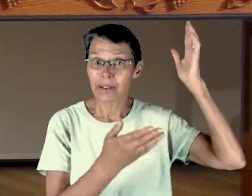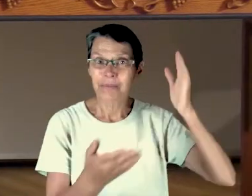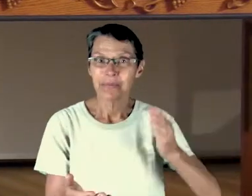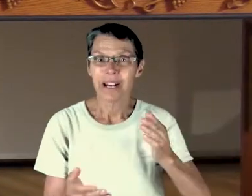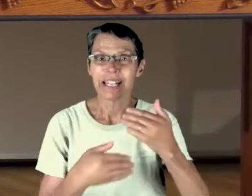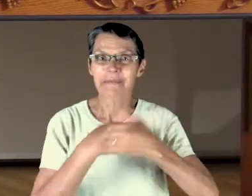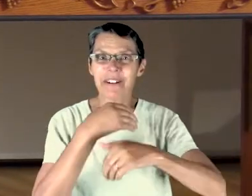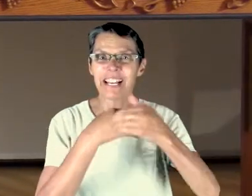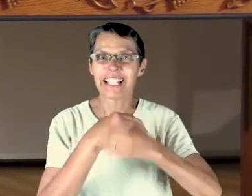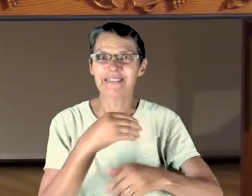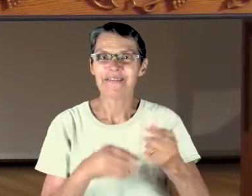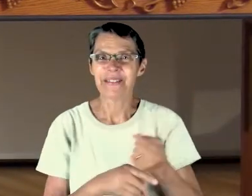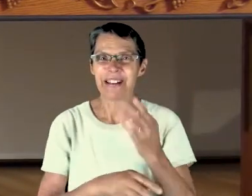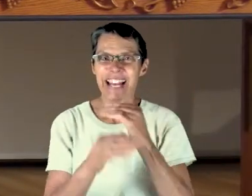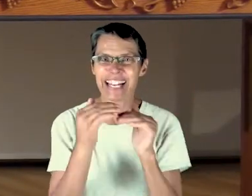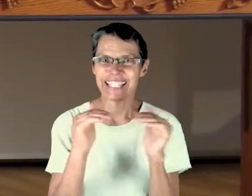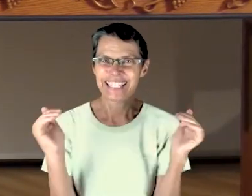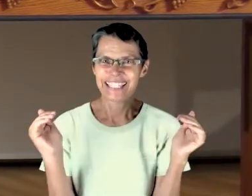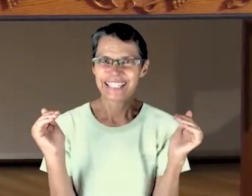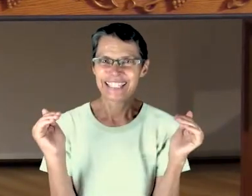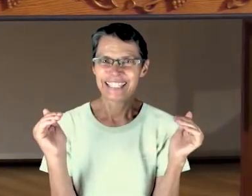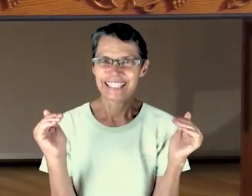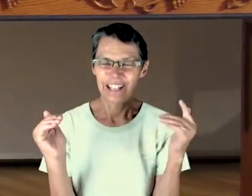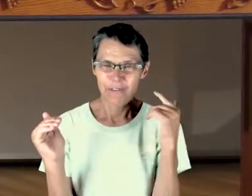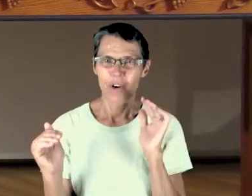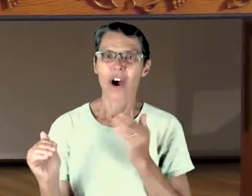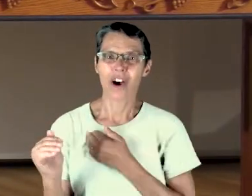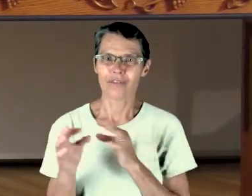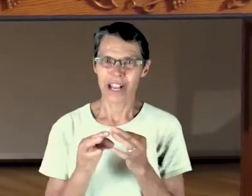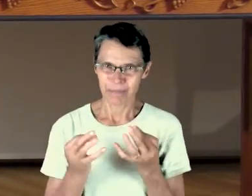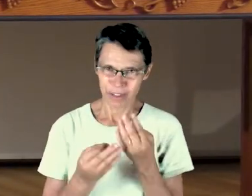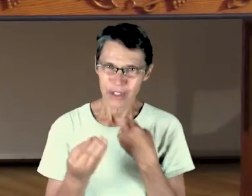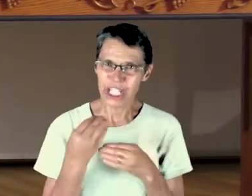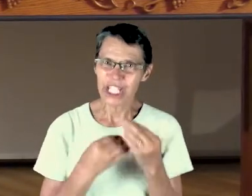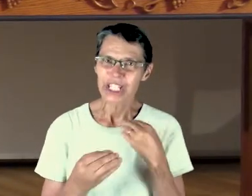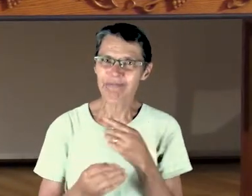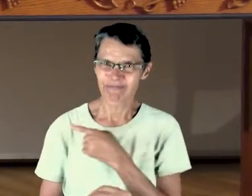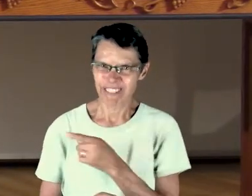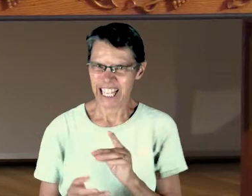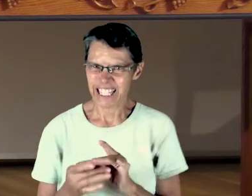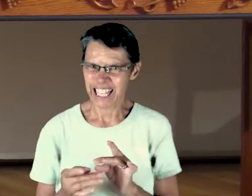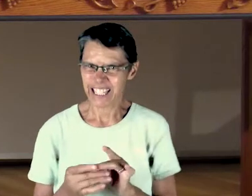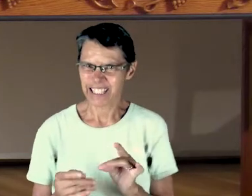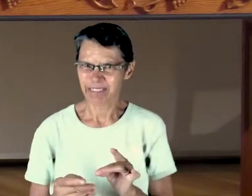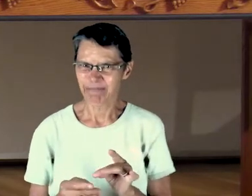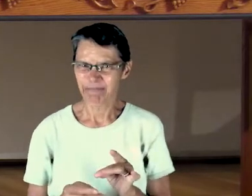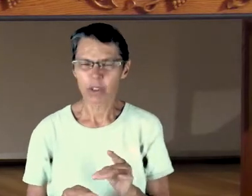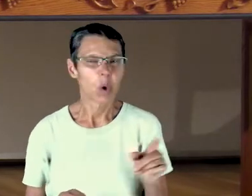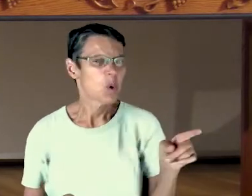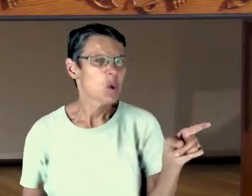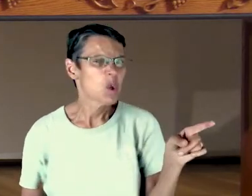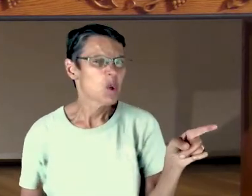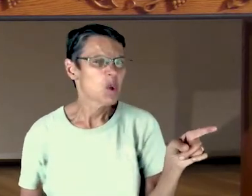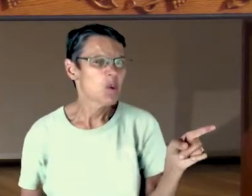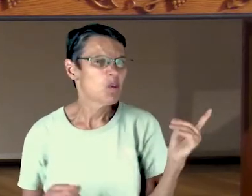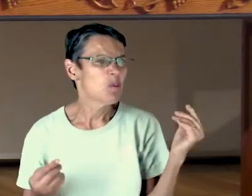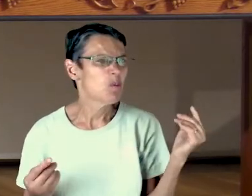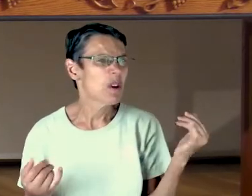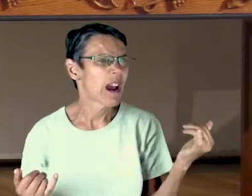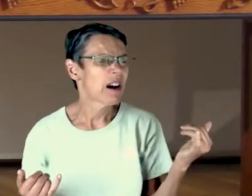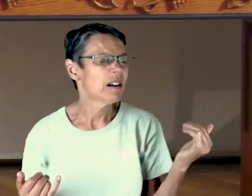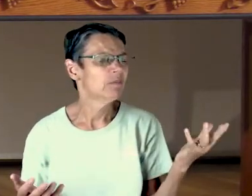manna from heaven for our families to eat. So what are you going to do for us